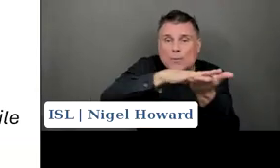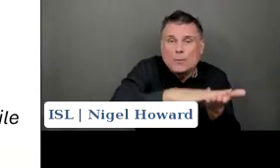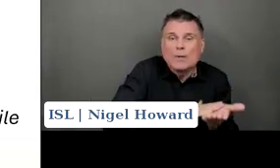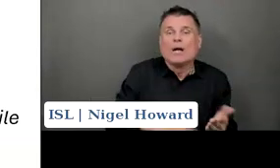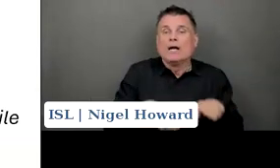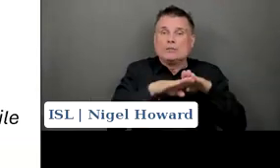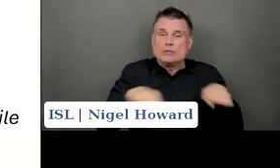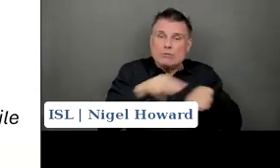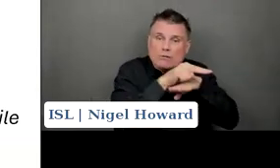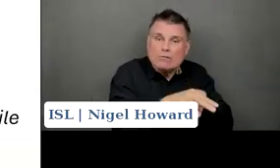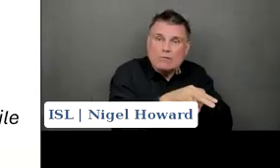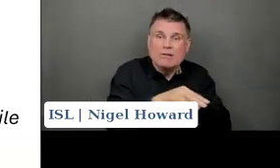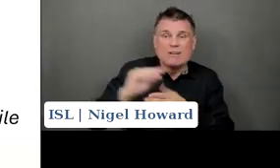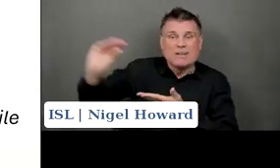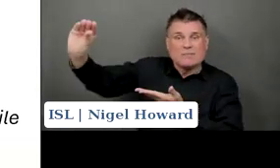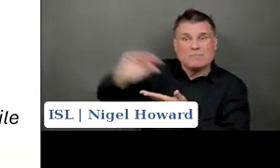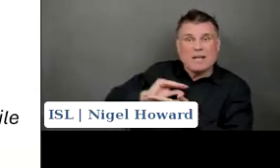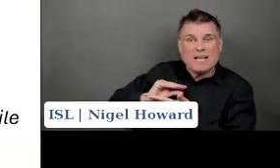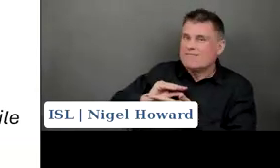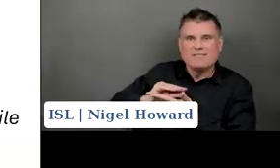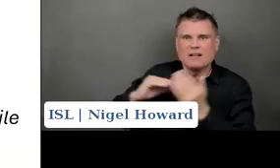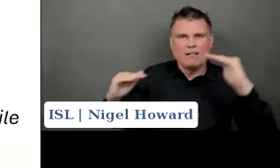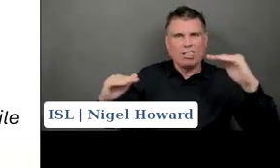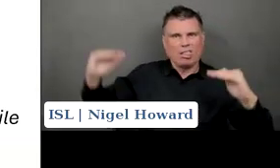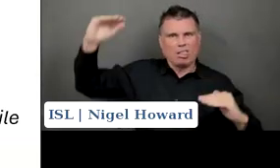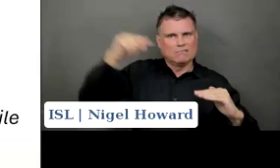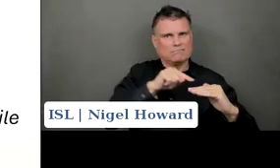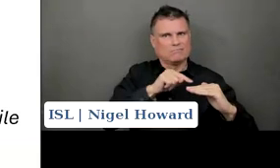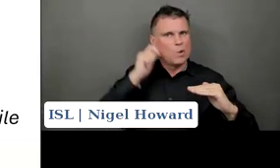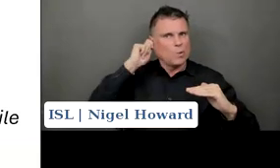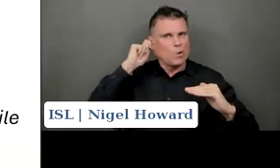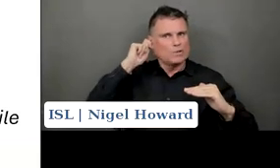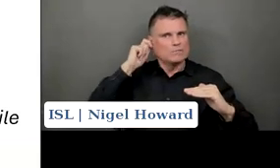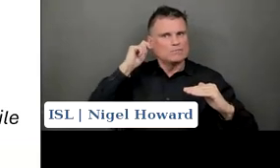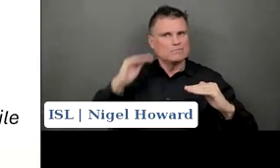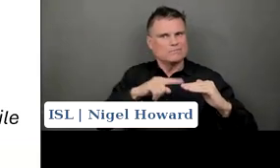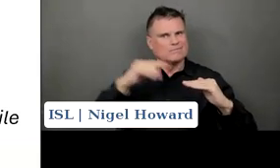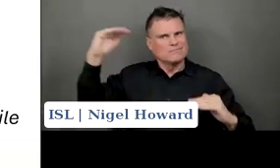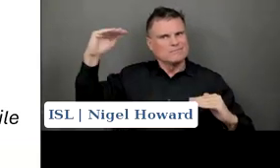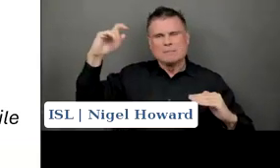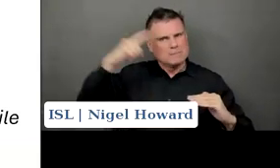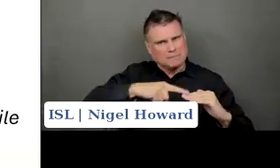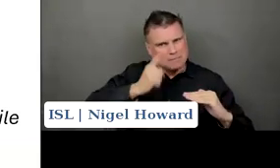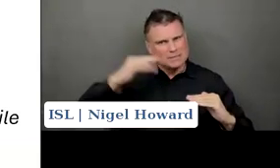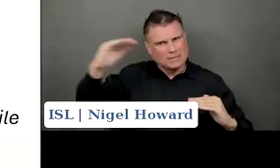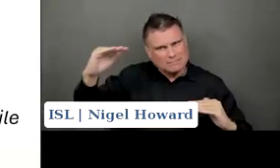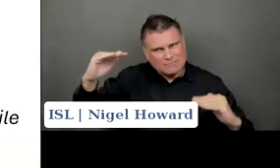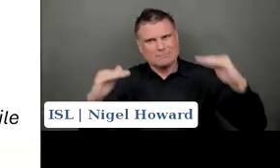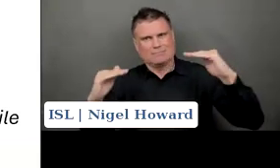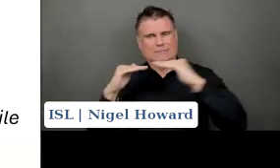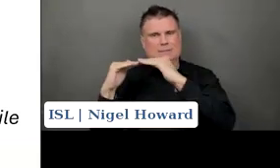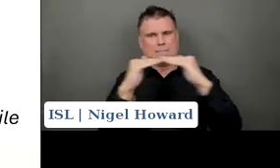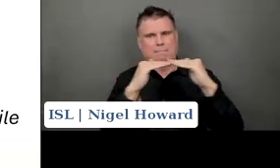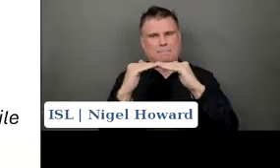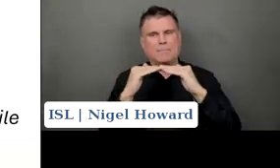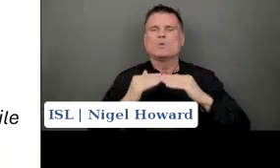believe that that's through innovation, especially through sectors like social protection, to help fill the gap for individuals and for